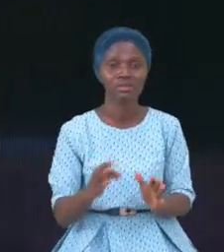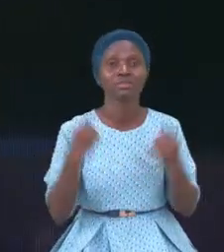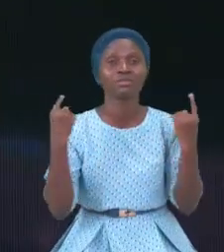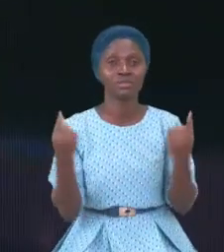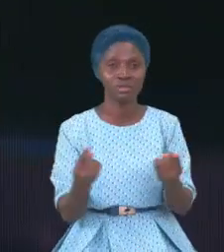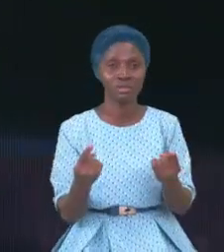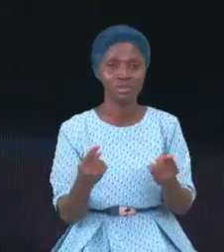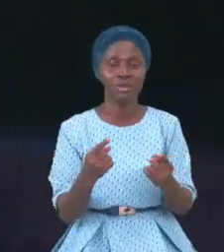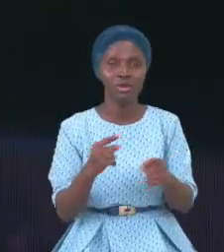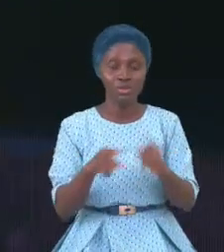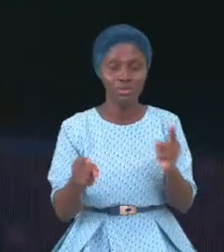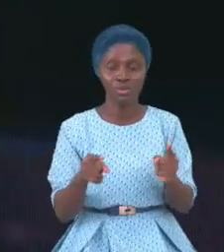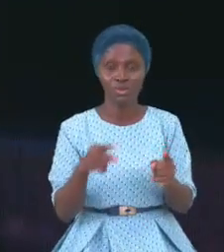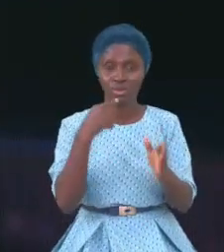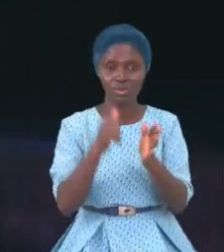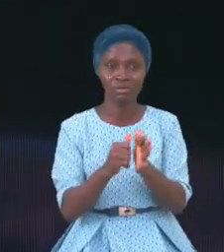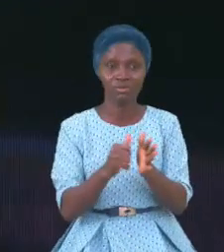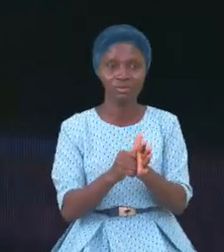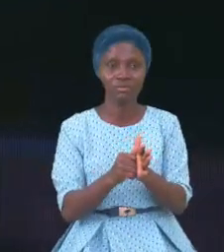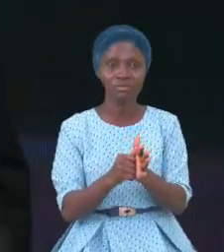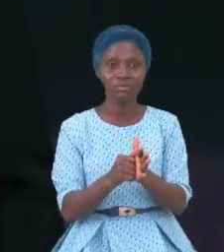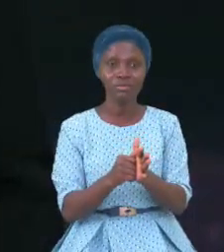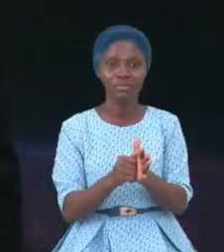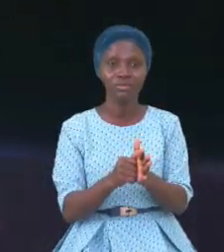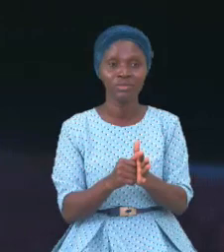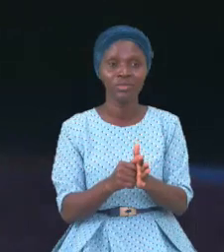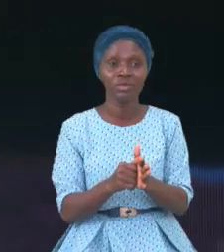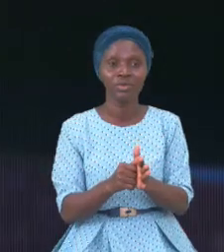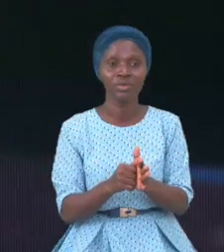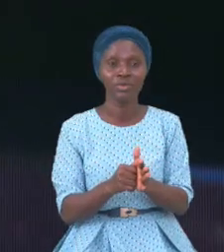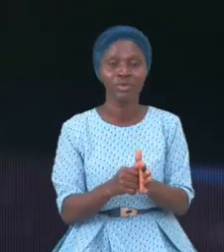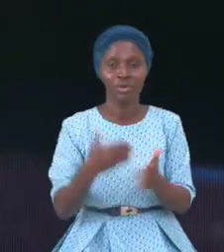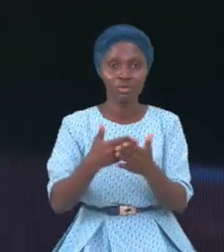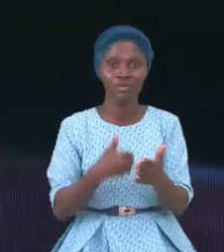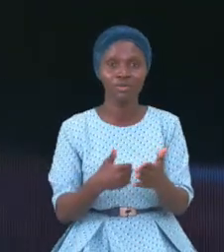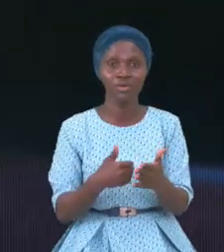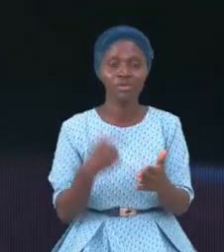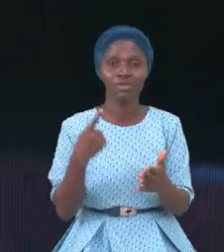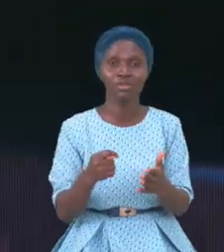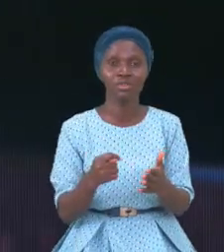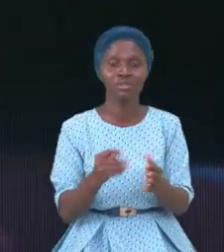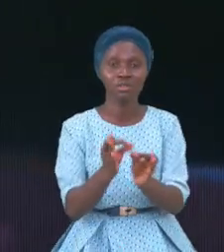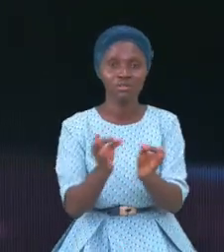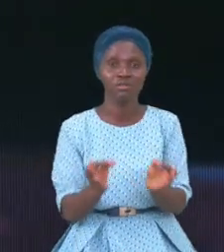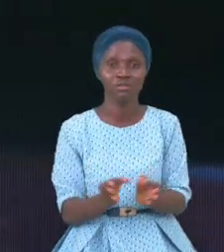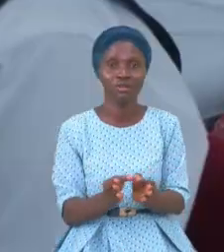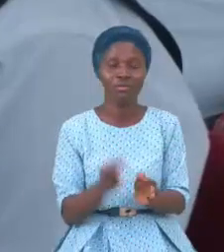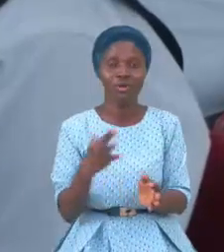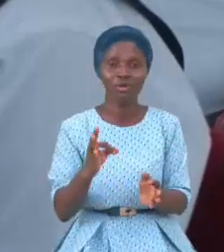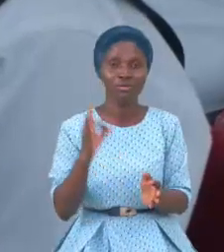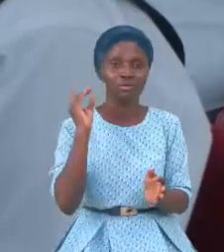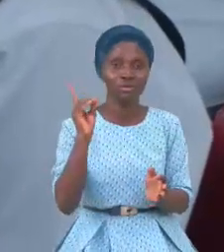have obeyed the heart from the heart, the form of doctrine which